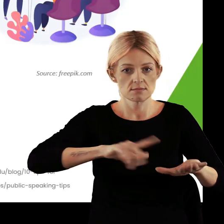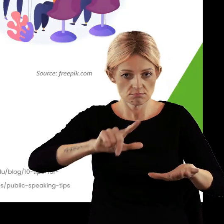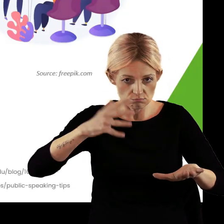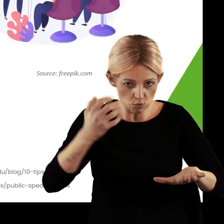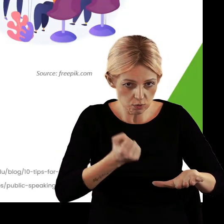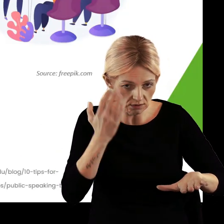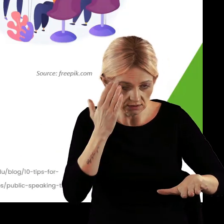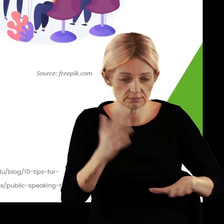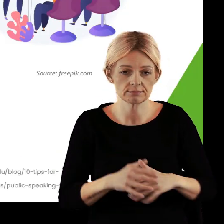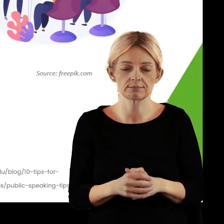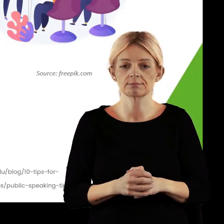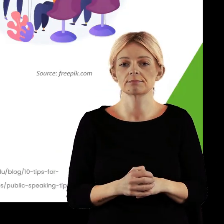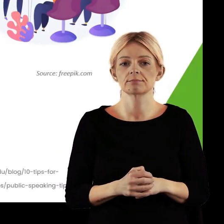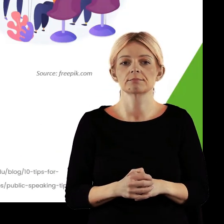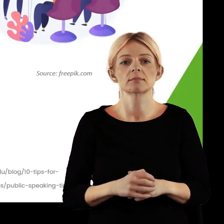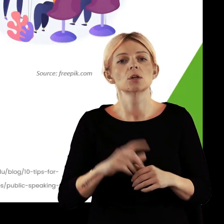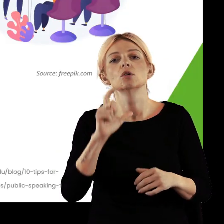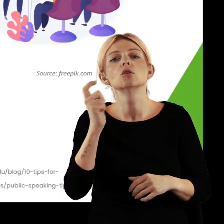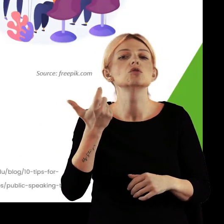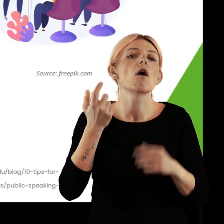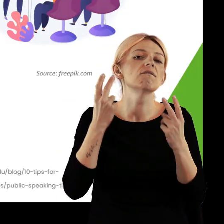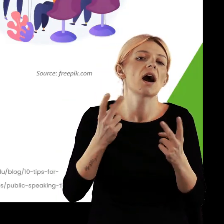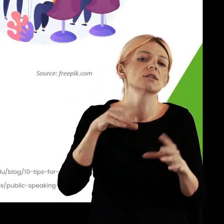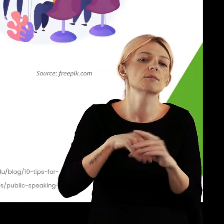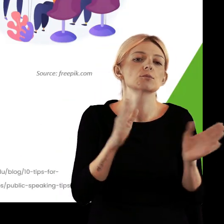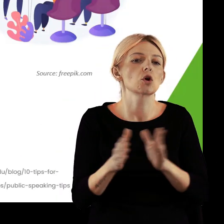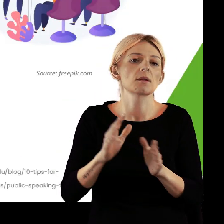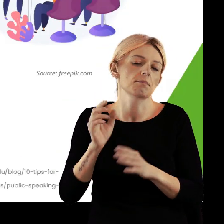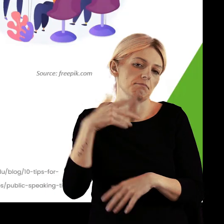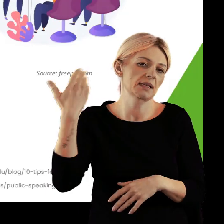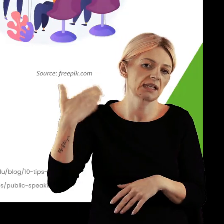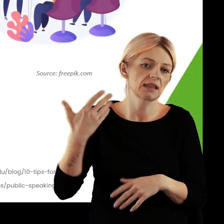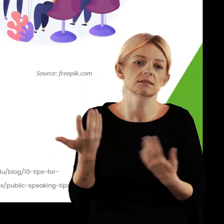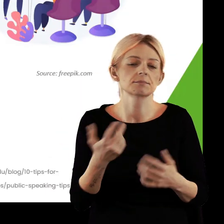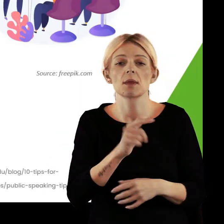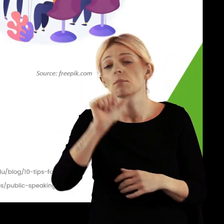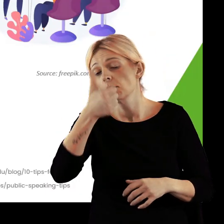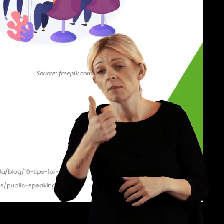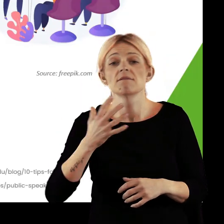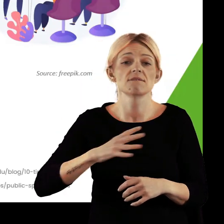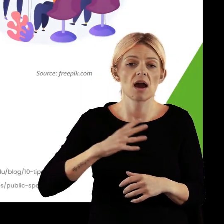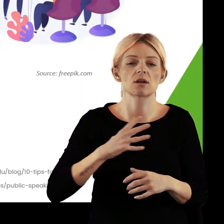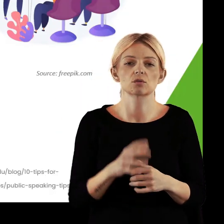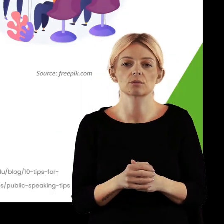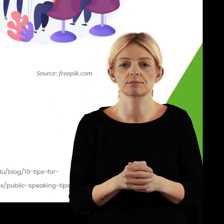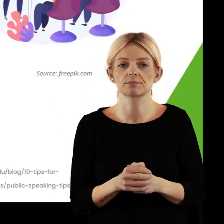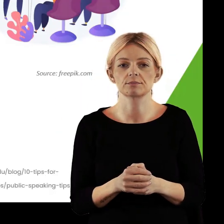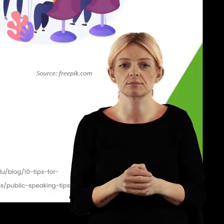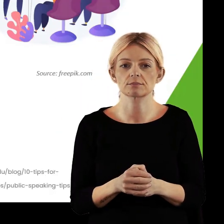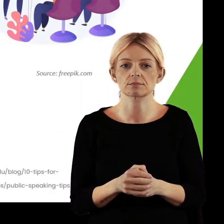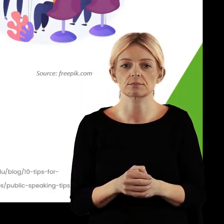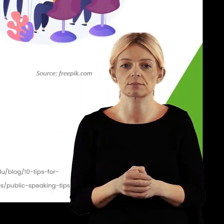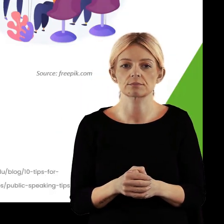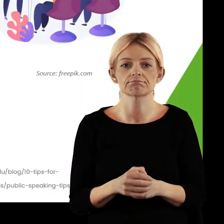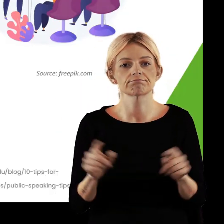more confident. It is also worth considering what questions you might have from the audience so that you